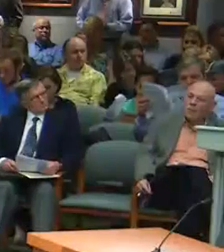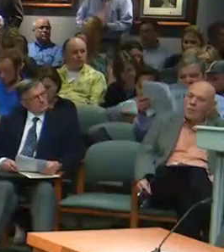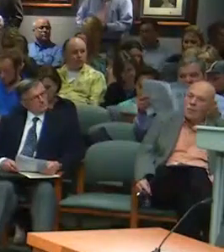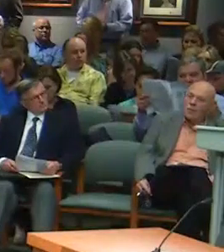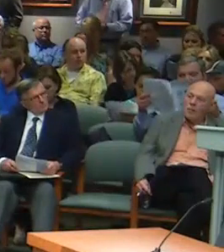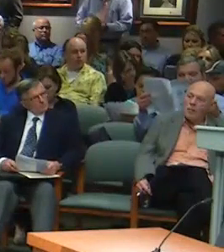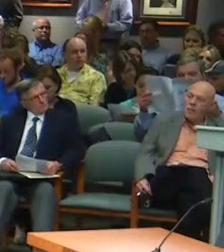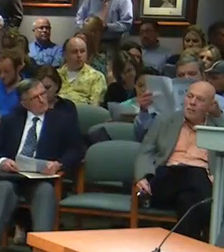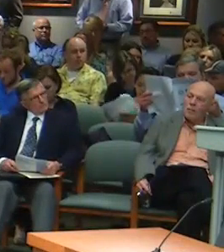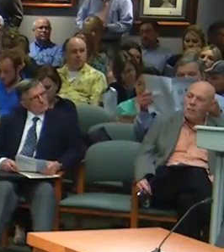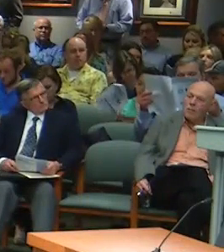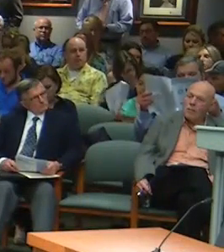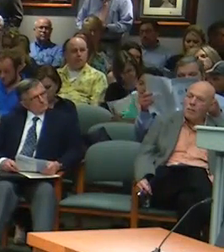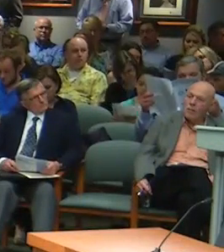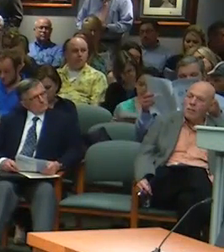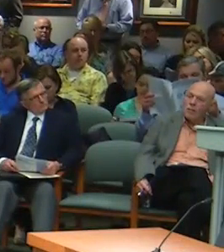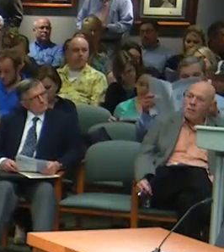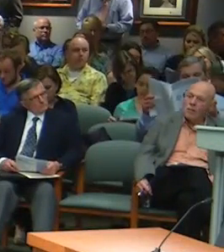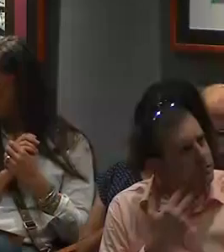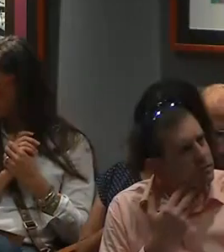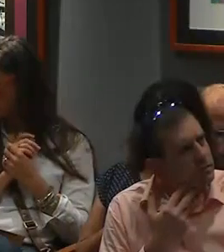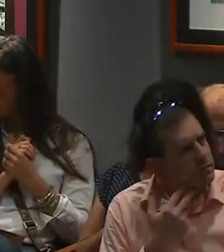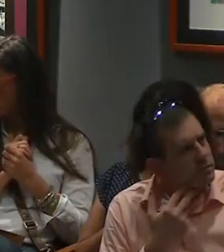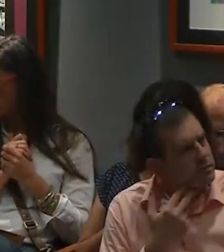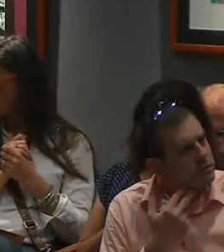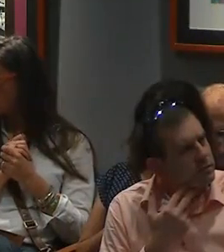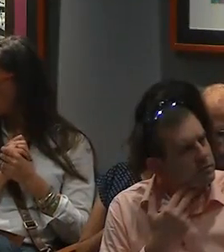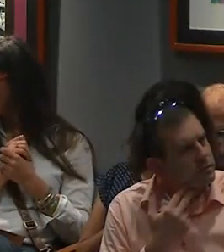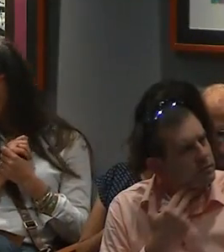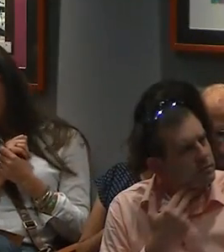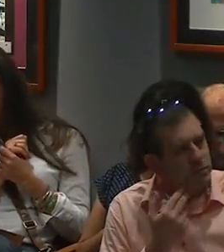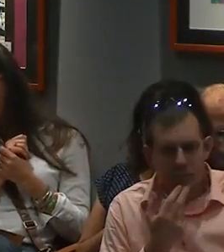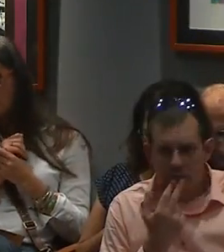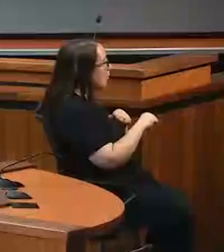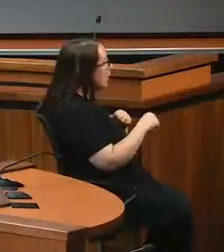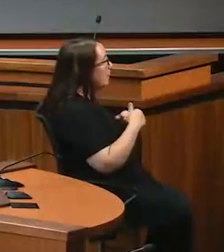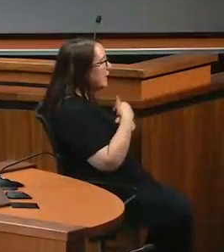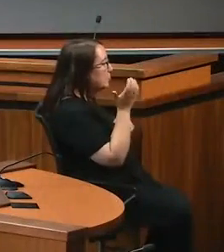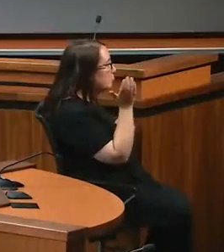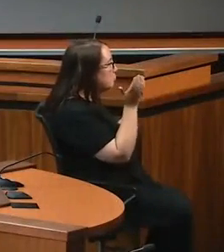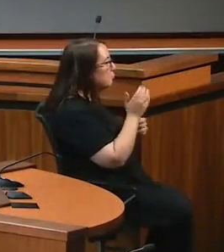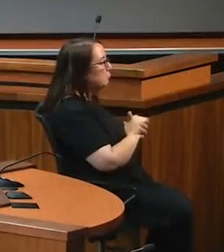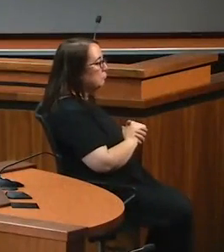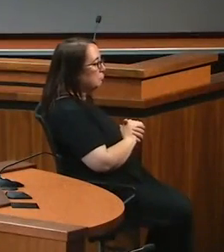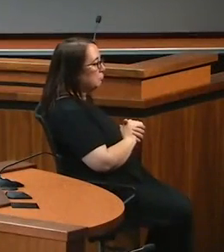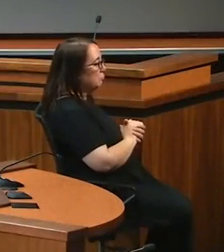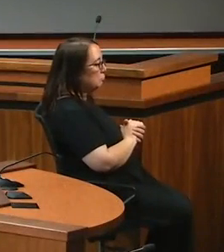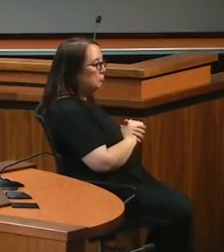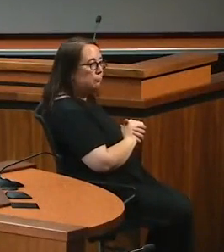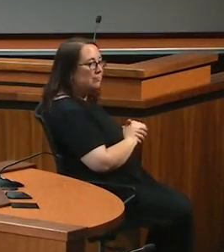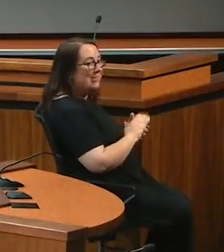undertaken. So without any further delay in me standing in front of